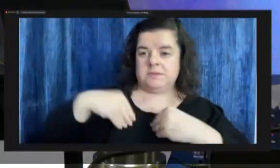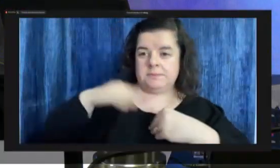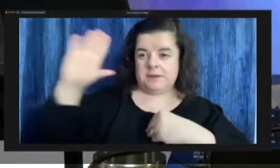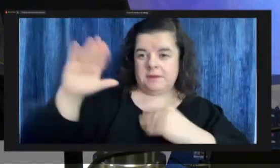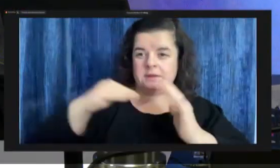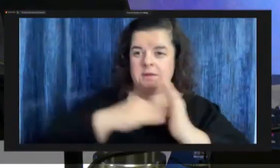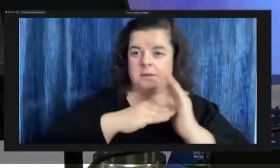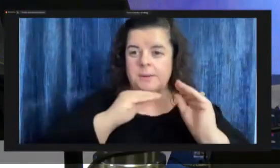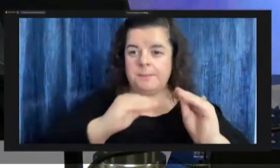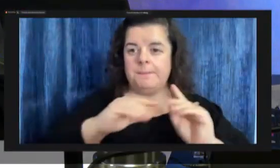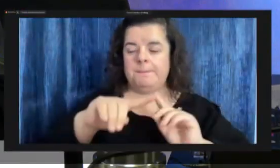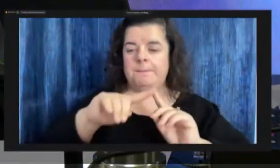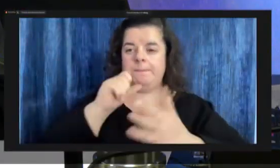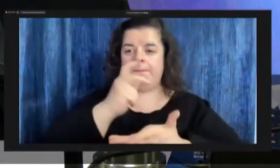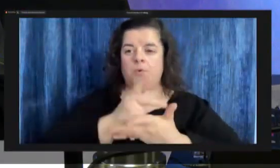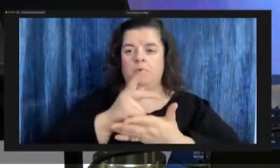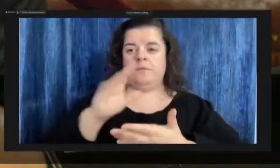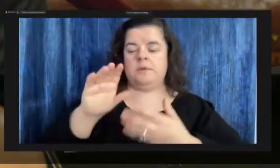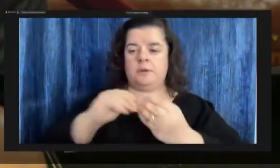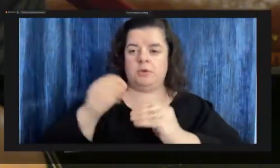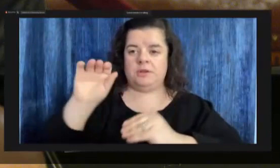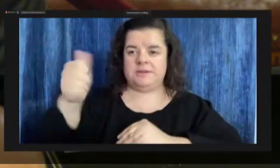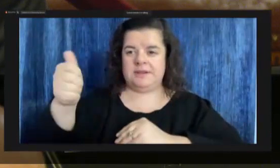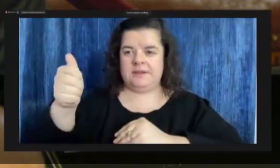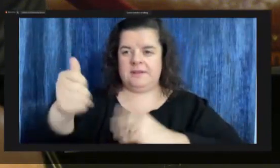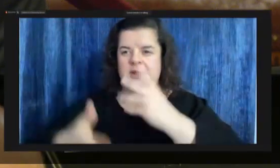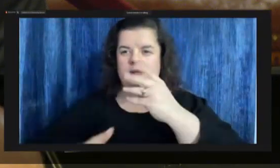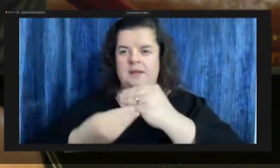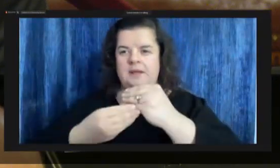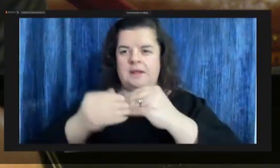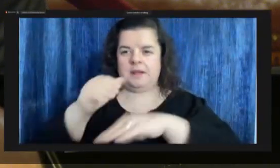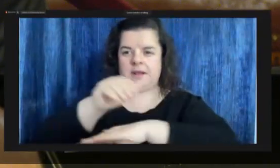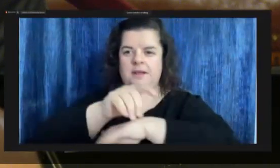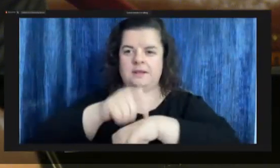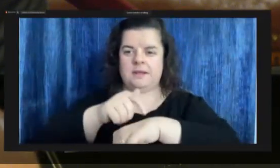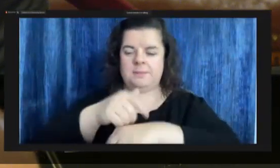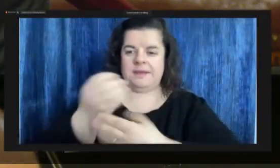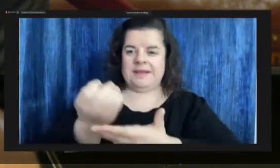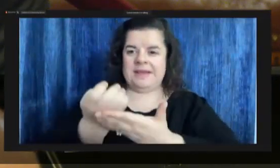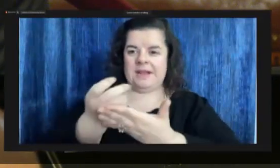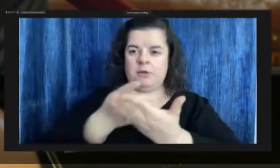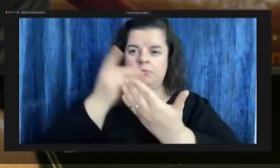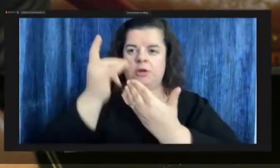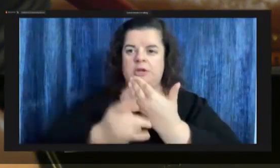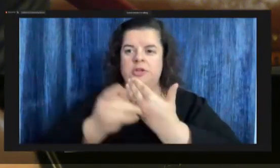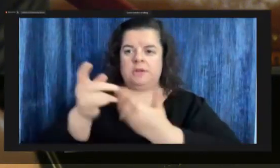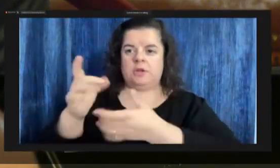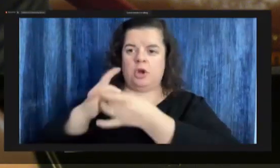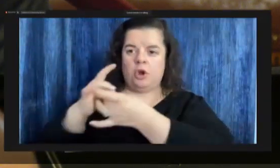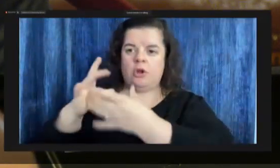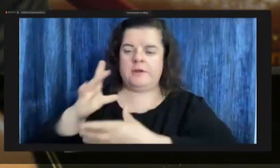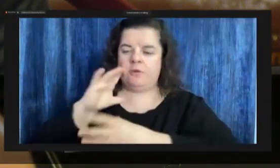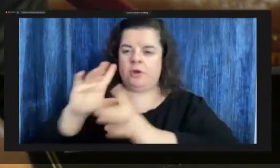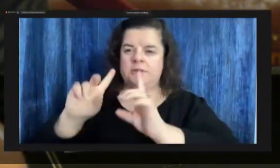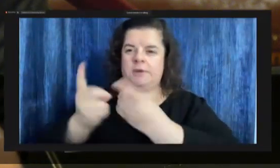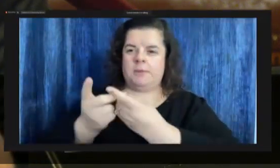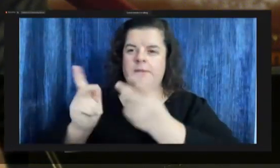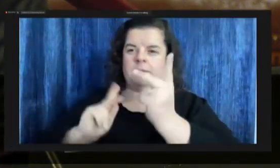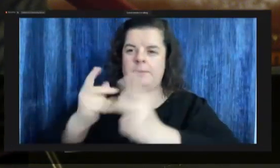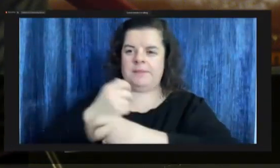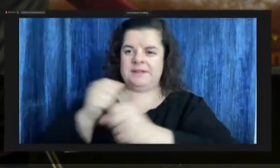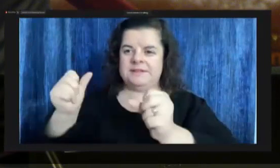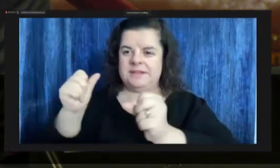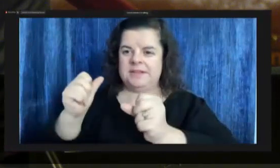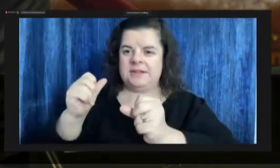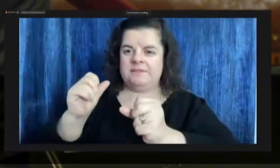Operating amendment number nine has passed. Number 10. Number 10 is to add a nighttime economy project coordinator to the Department of Public Safety Bureau of